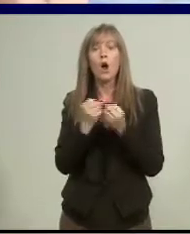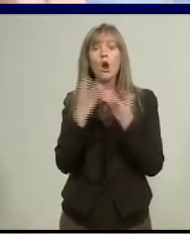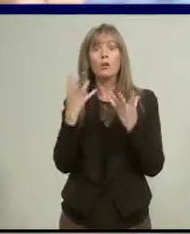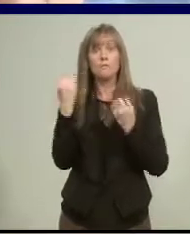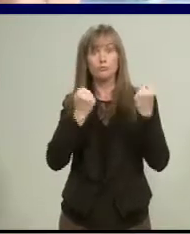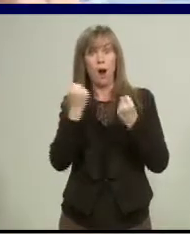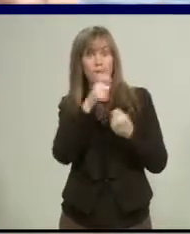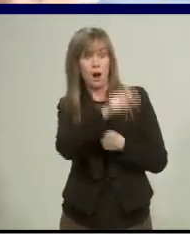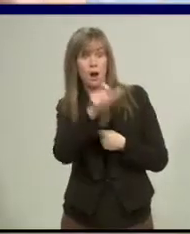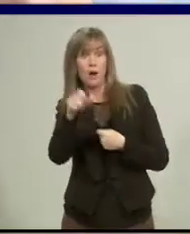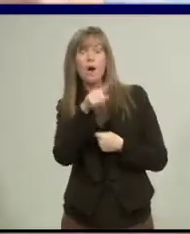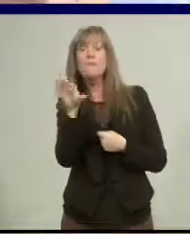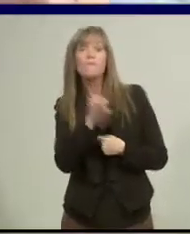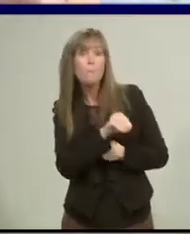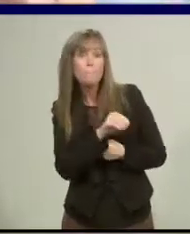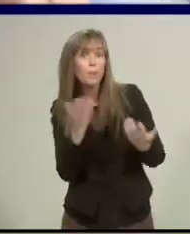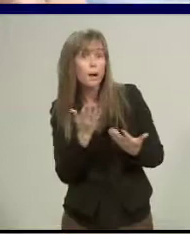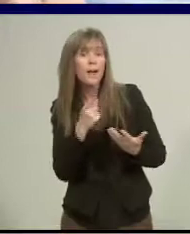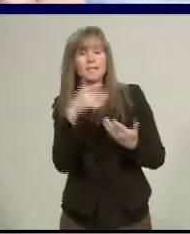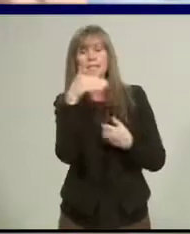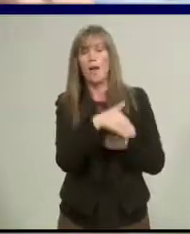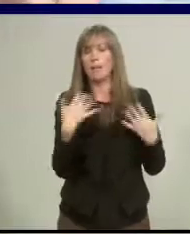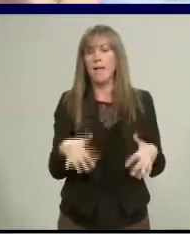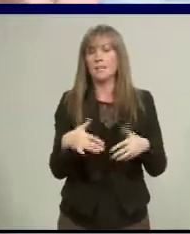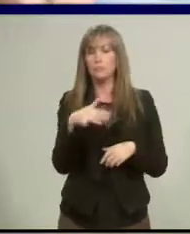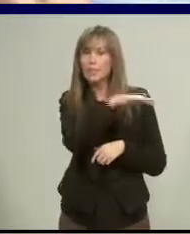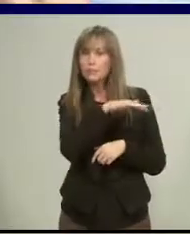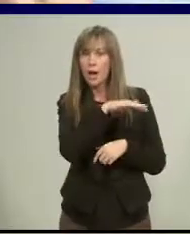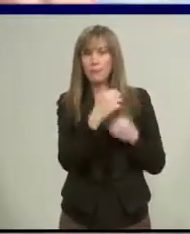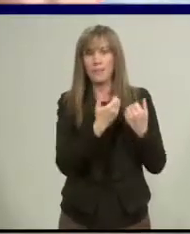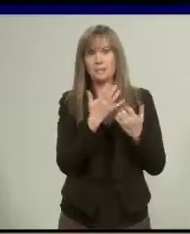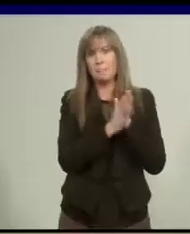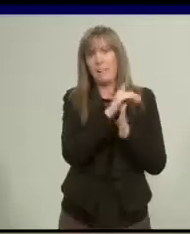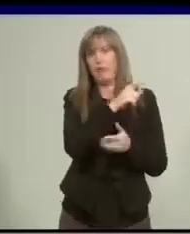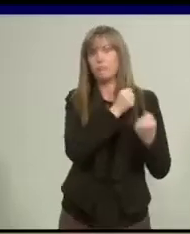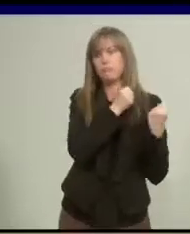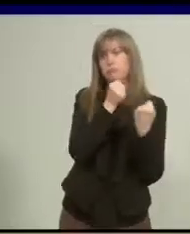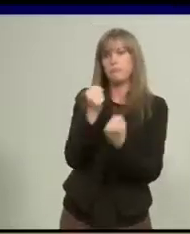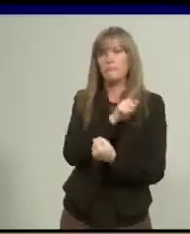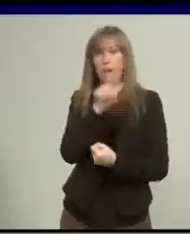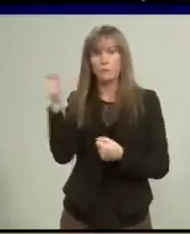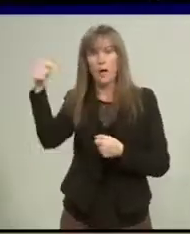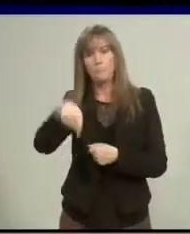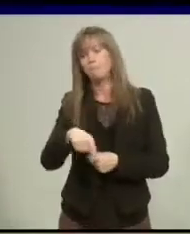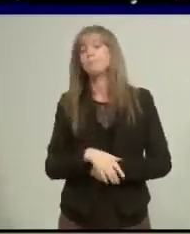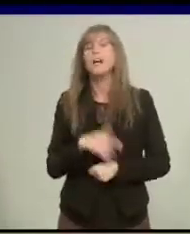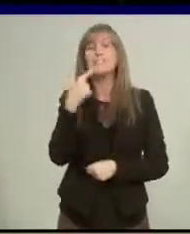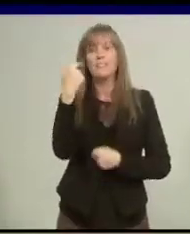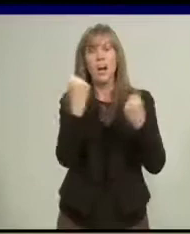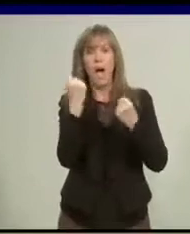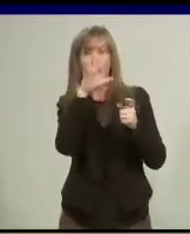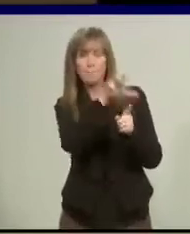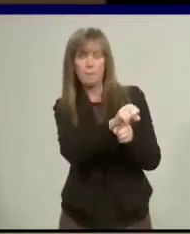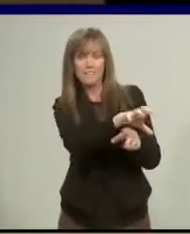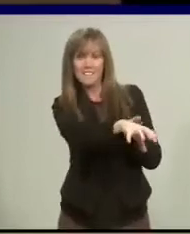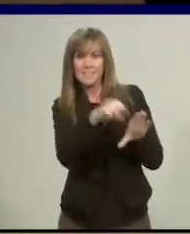were from sort of South Canterbury area, so they are travelling quite large distances to get here. During the blitz, 7 cars were impounded. 3 of